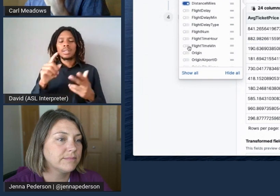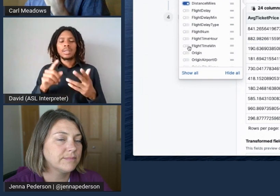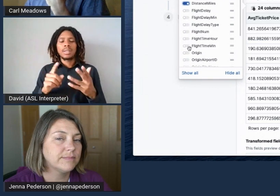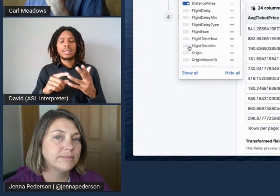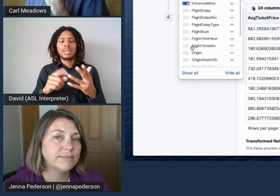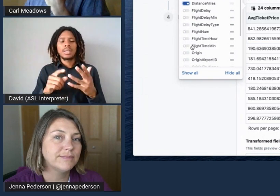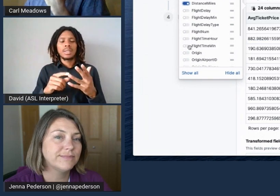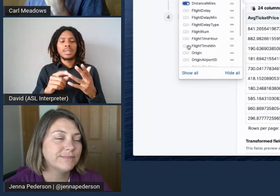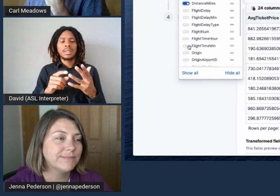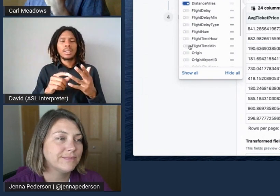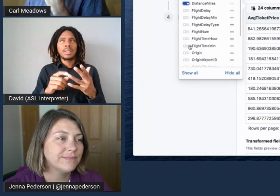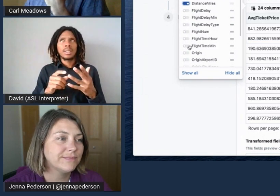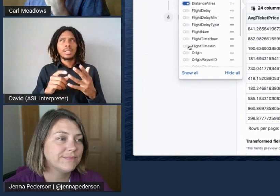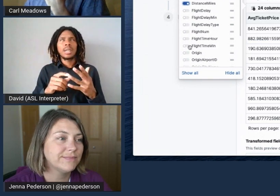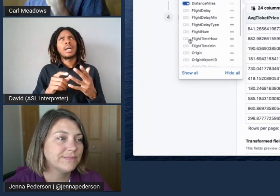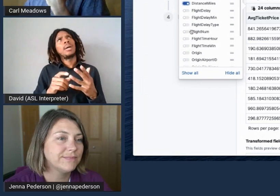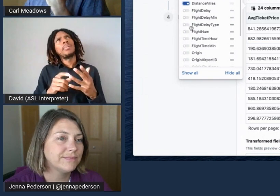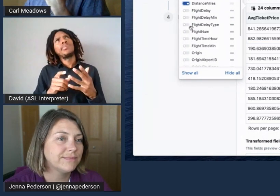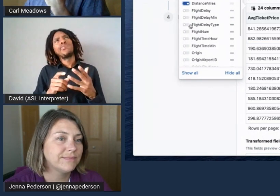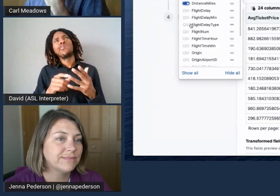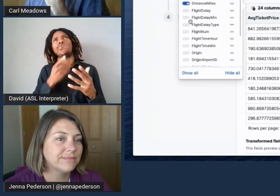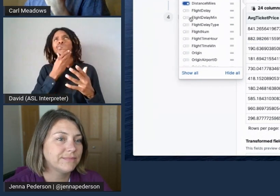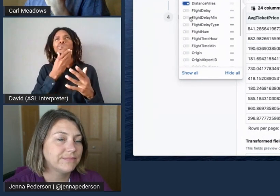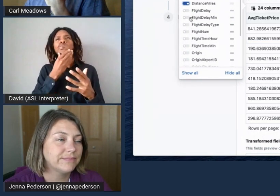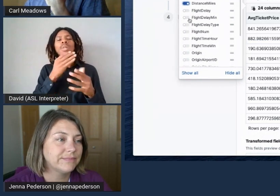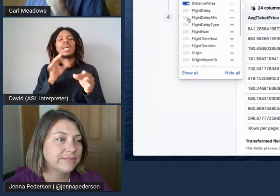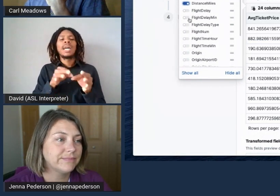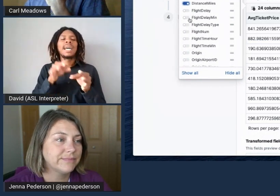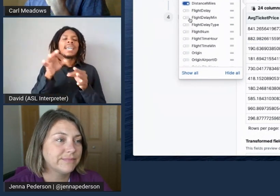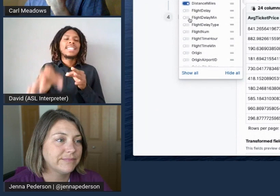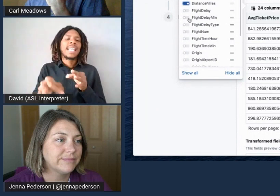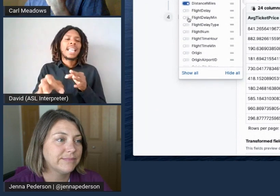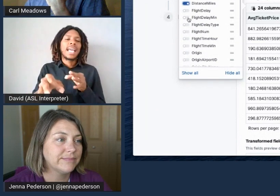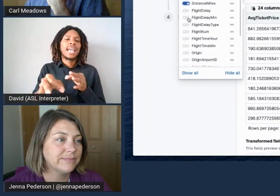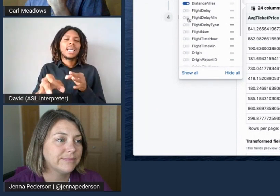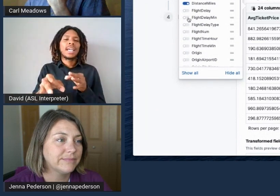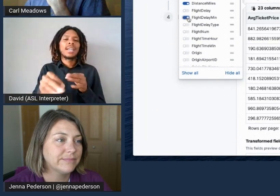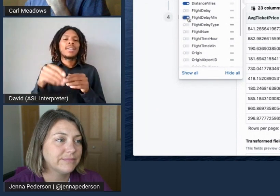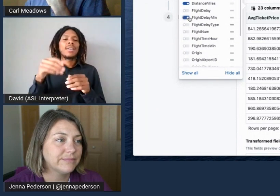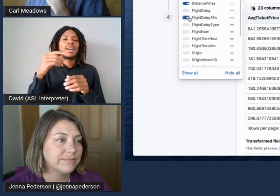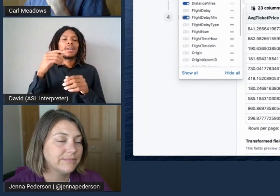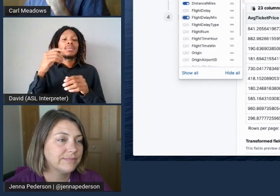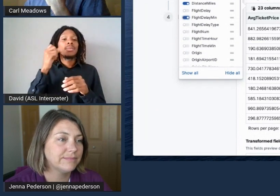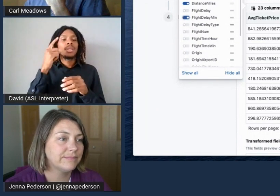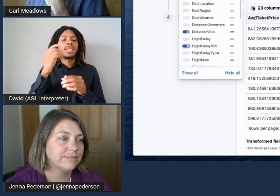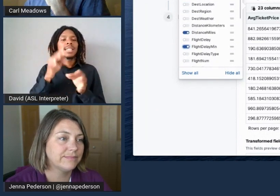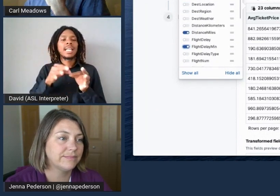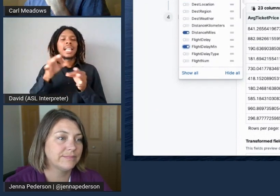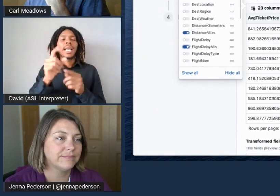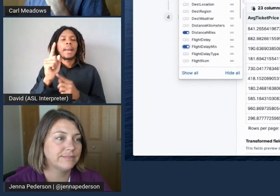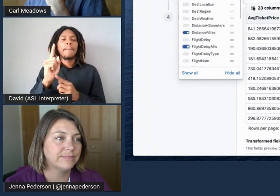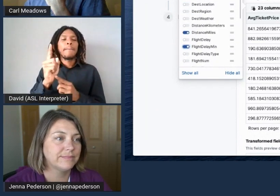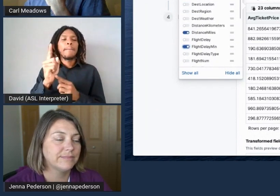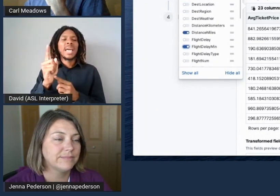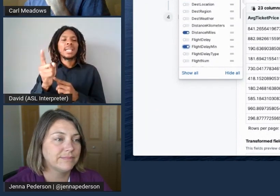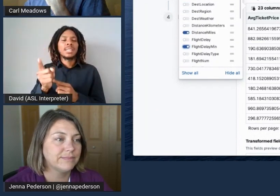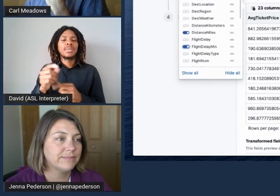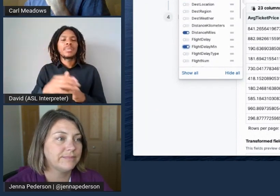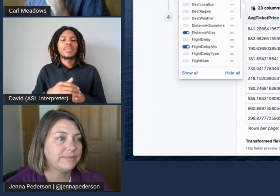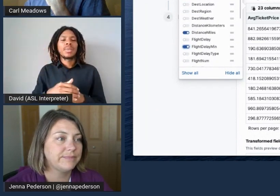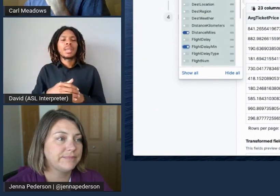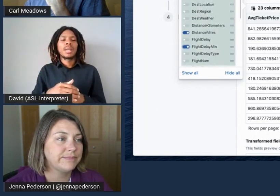flights. Let's do delays in minutes. And I'm going to pull